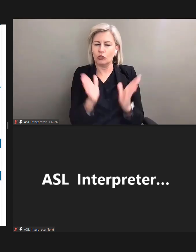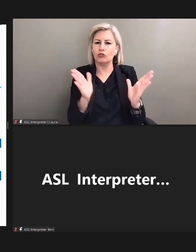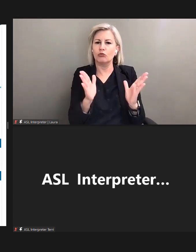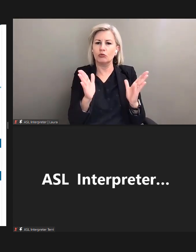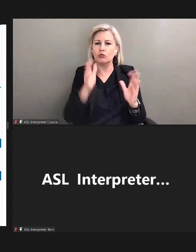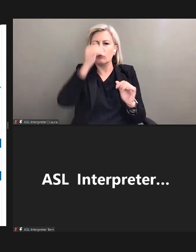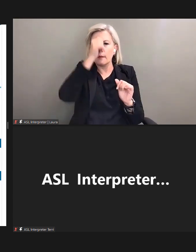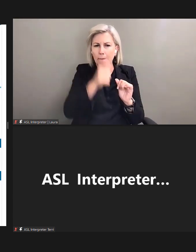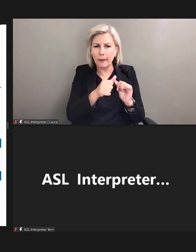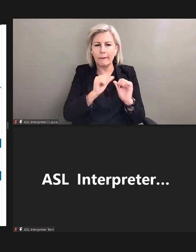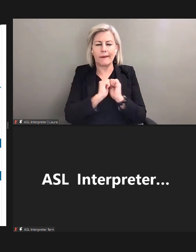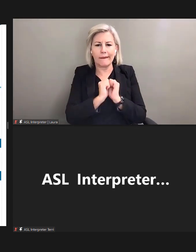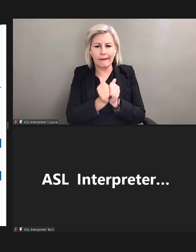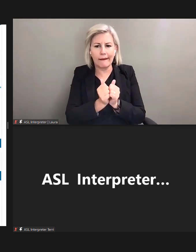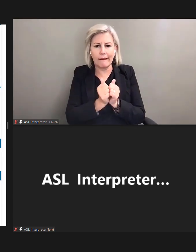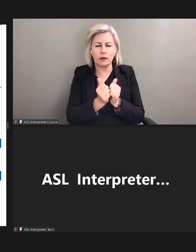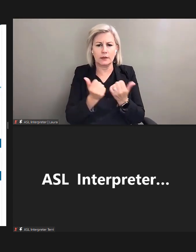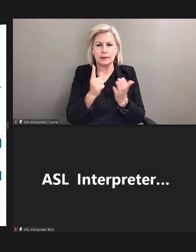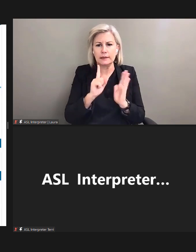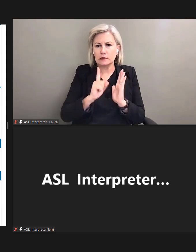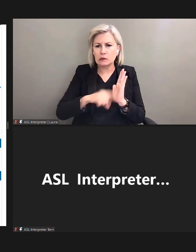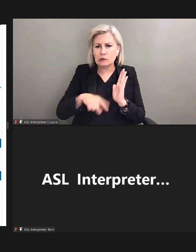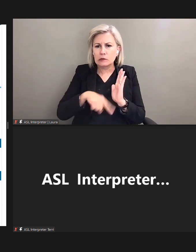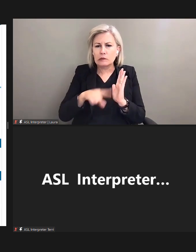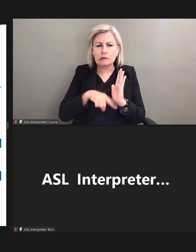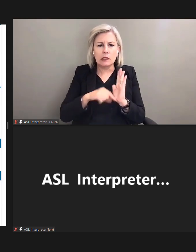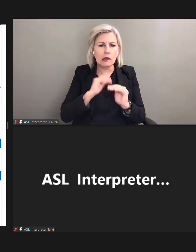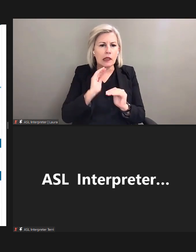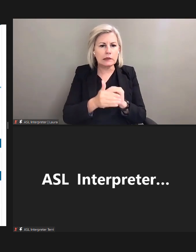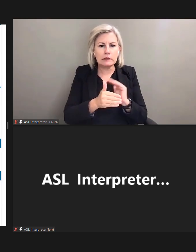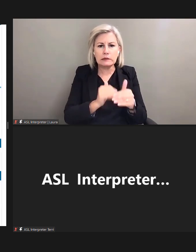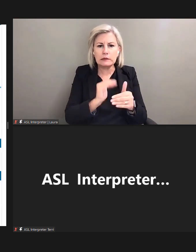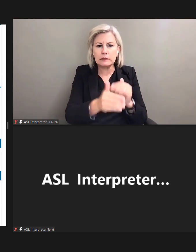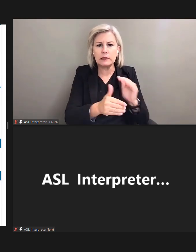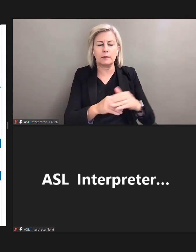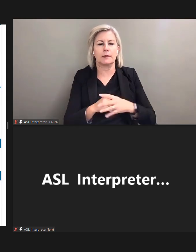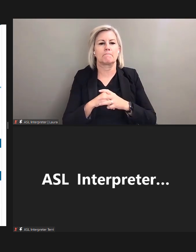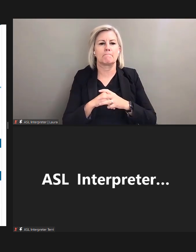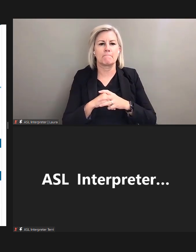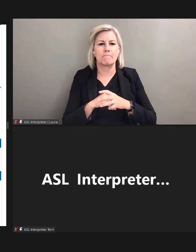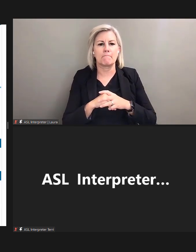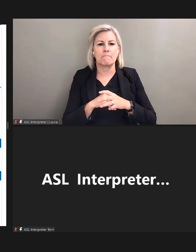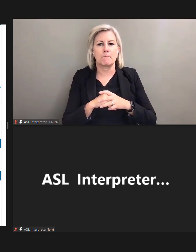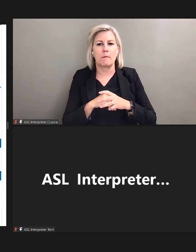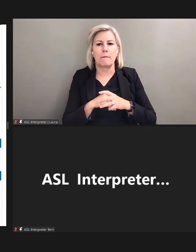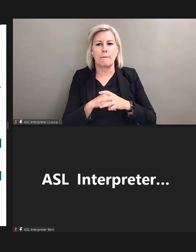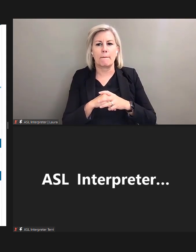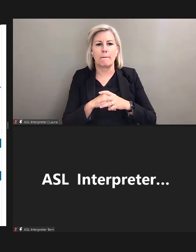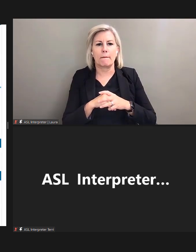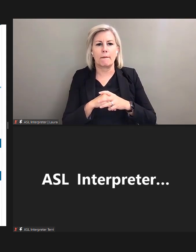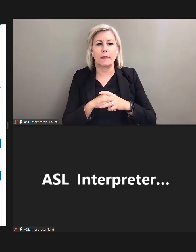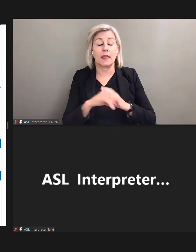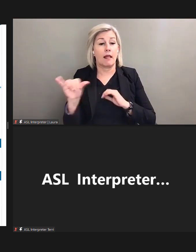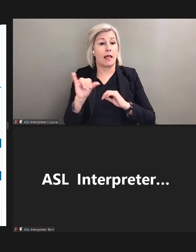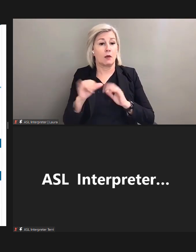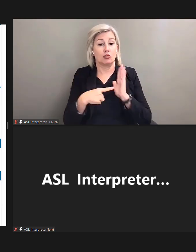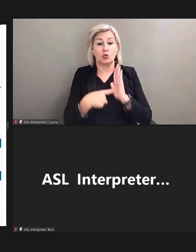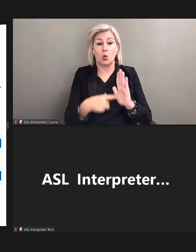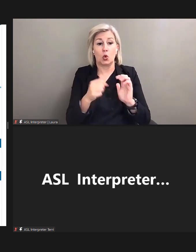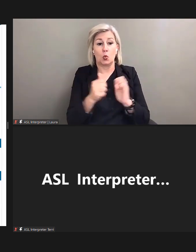yourself about what those steps are. And just as we showed you with the Pure Tone